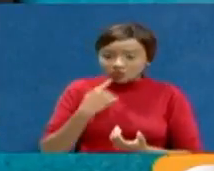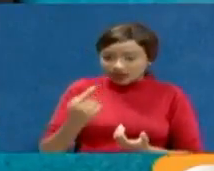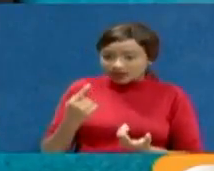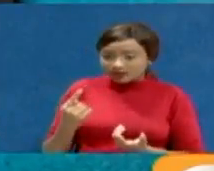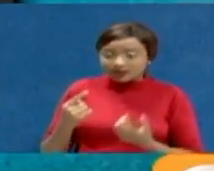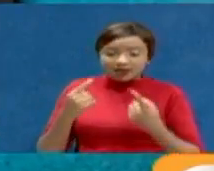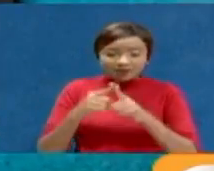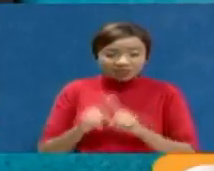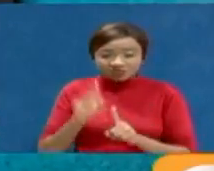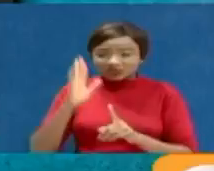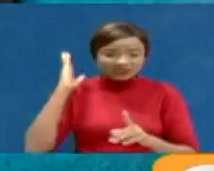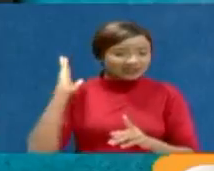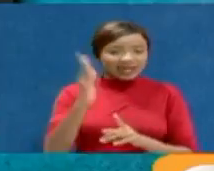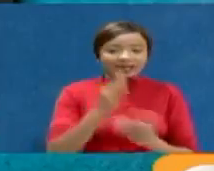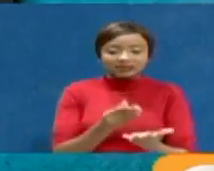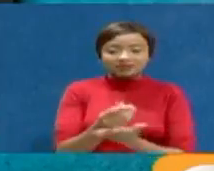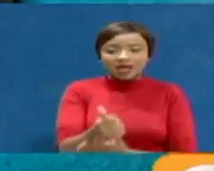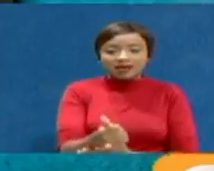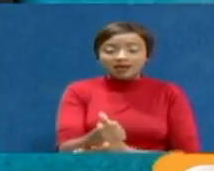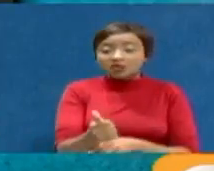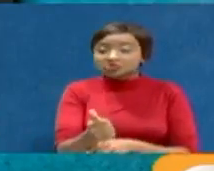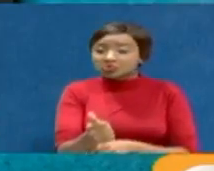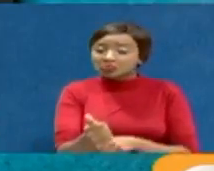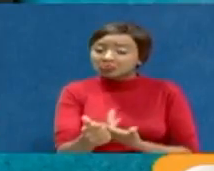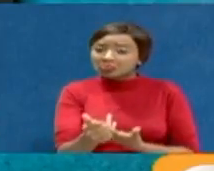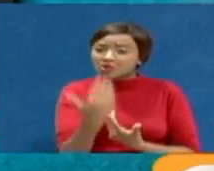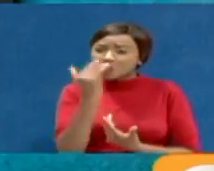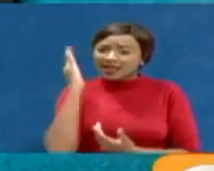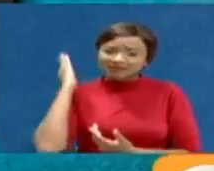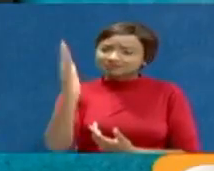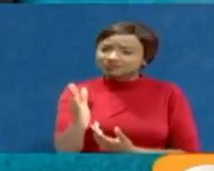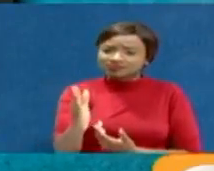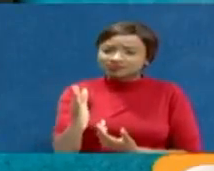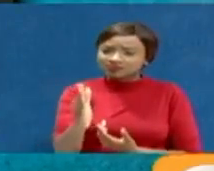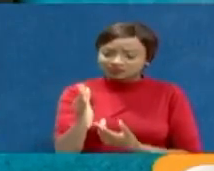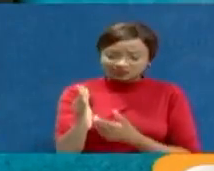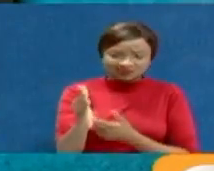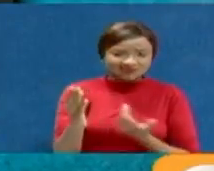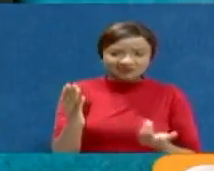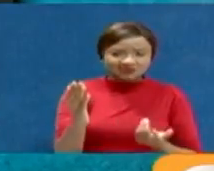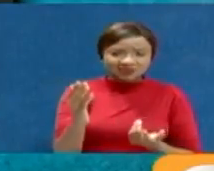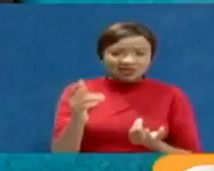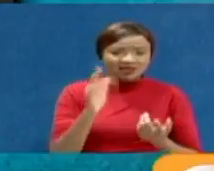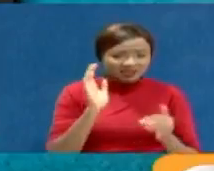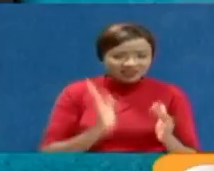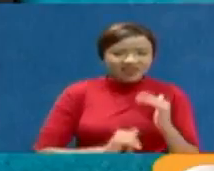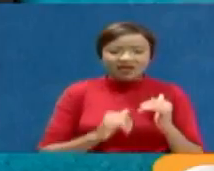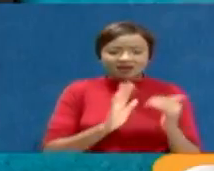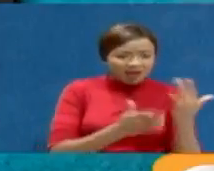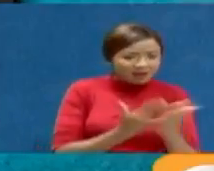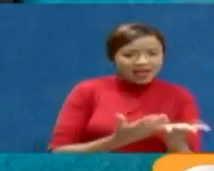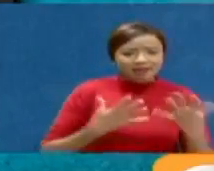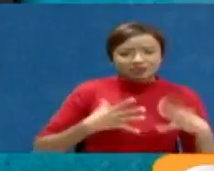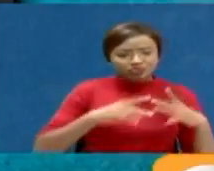identified through direct procurement. Questions now raised why direct procurement was chosen for such an expensive tender. In a